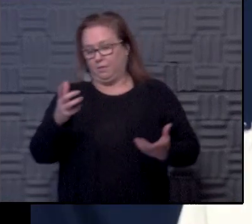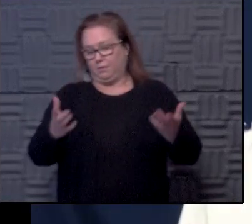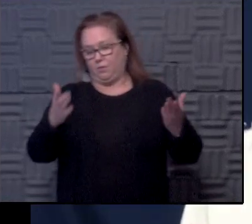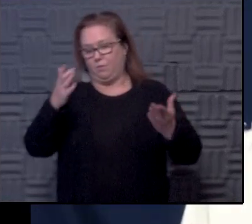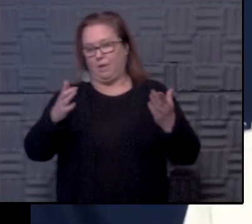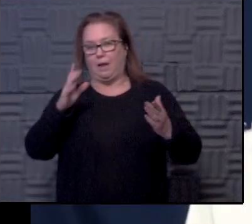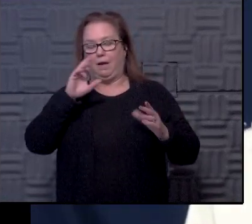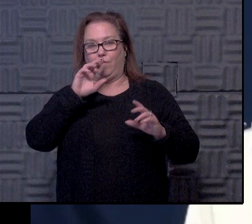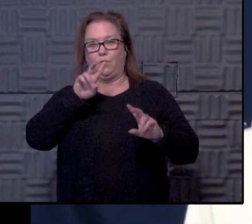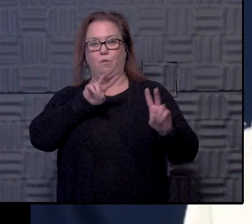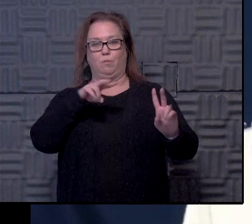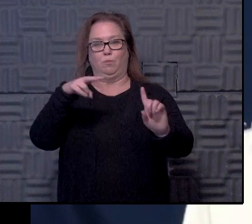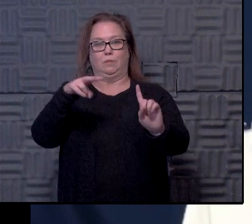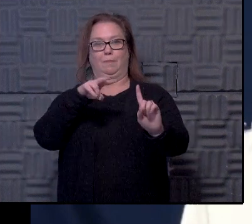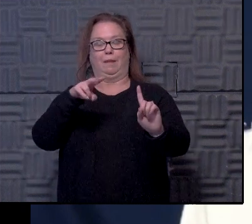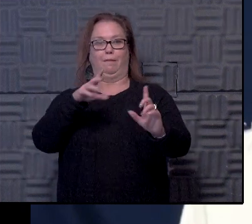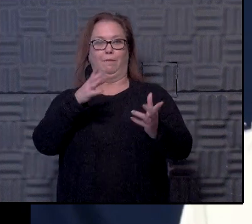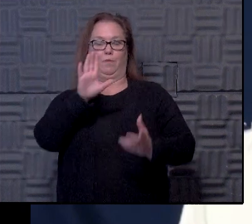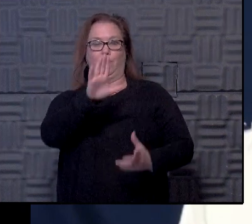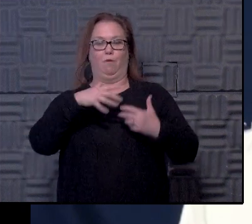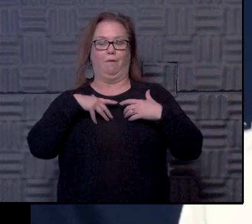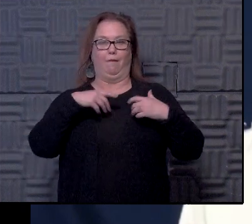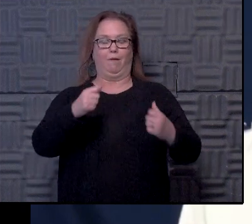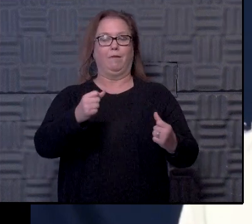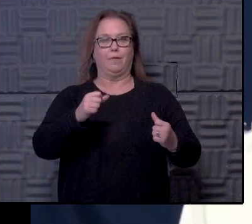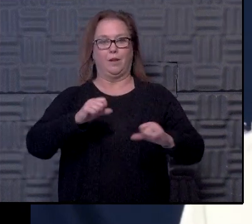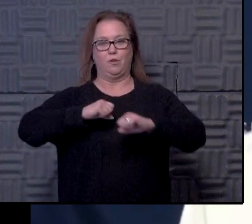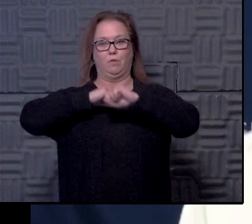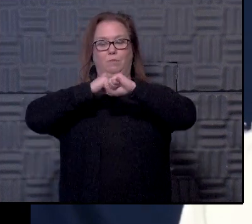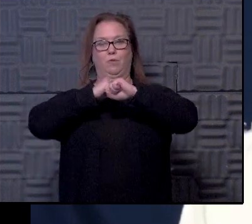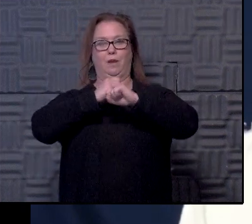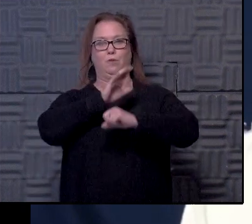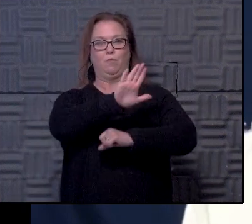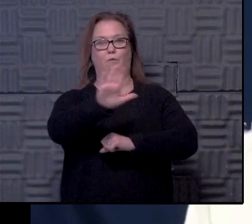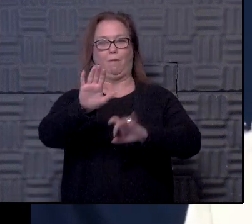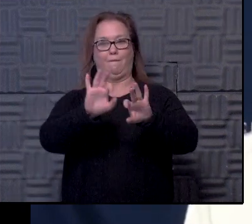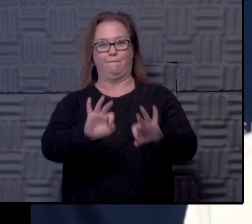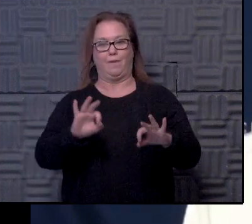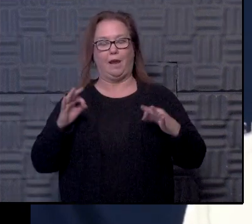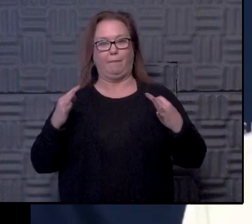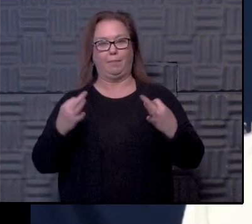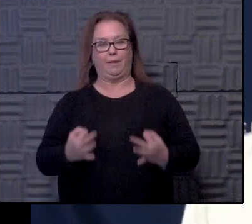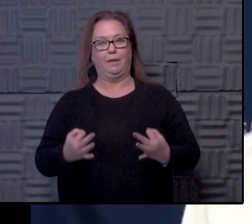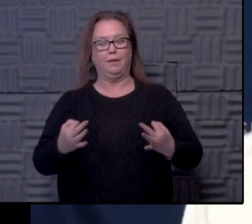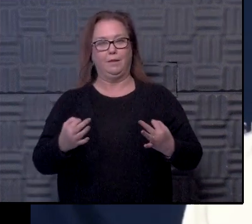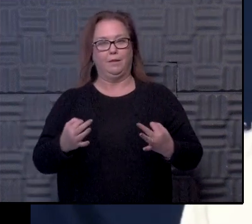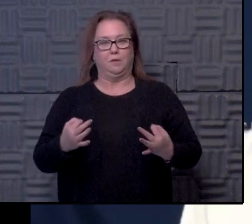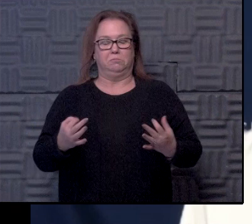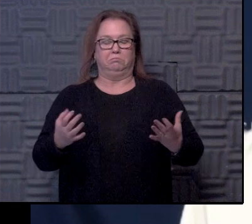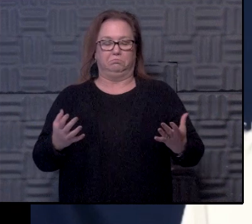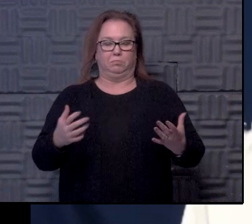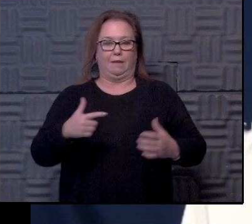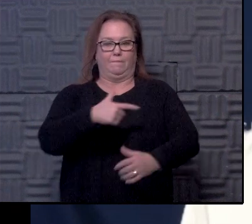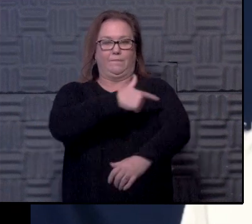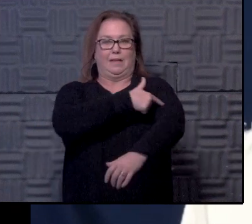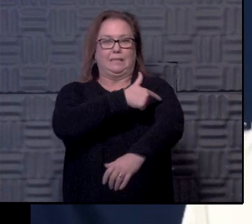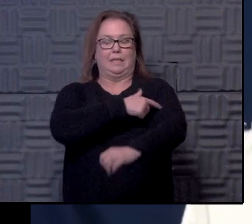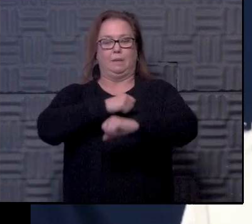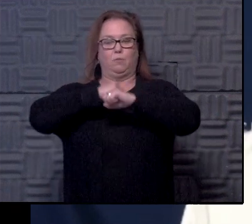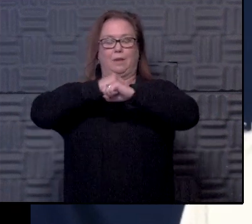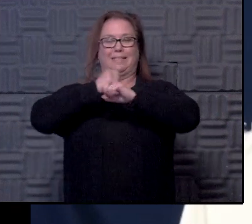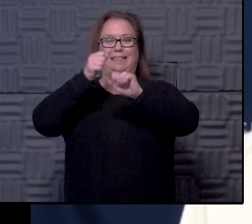the perspective here that you're aiming to protect your family members, getting vaccinated